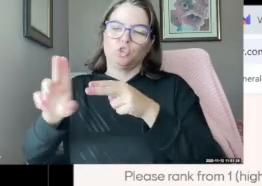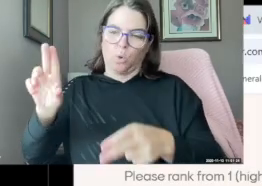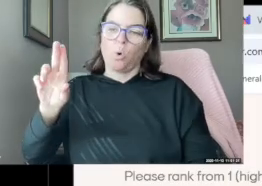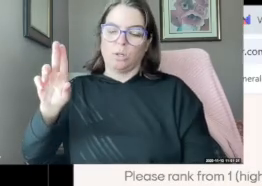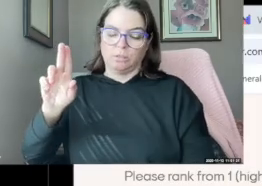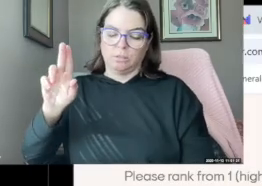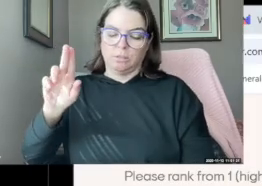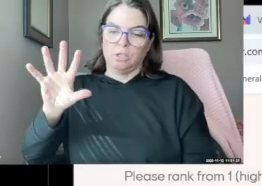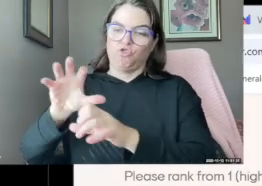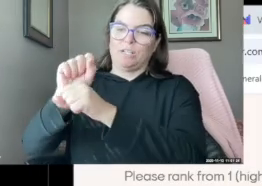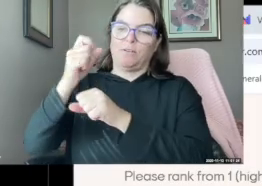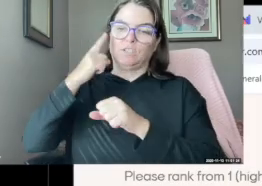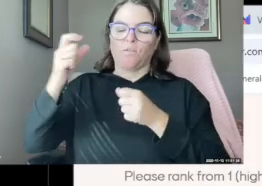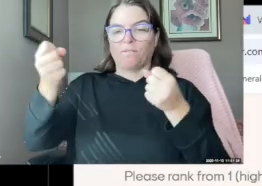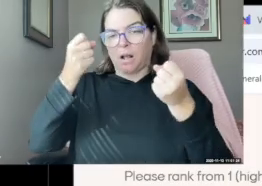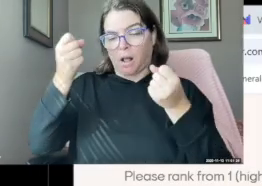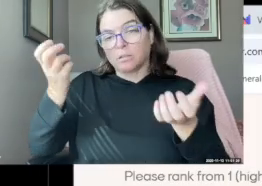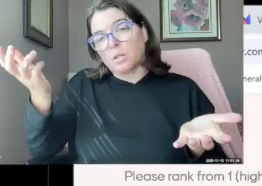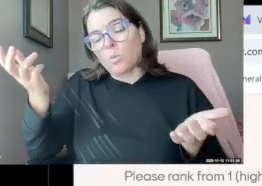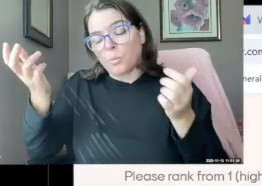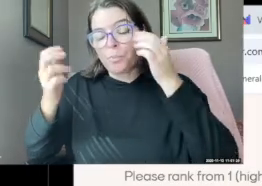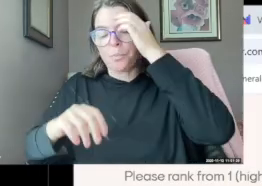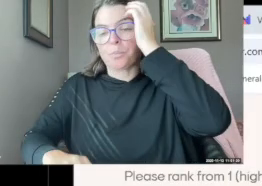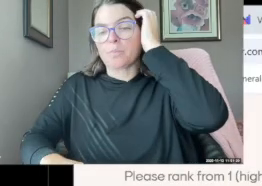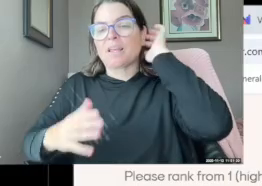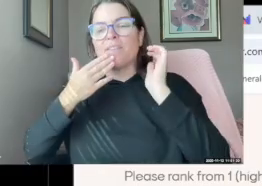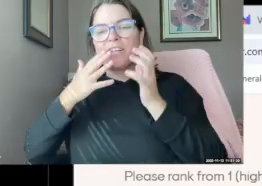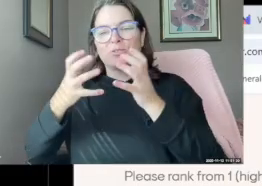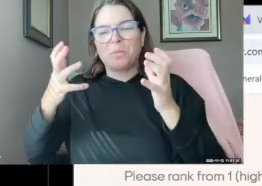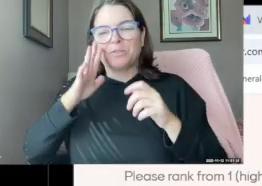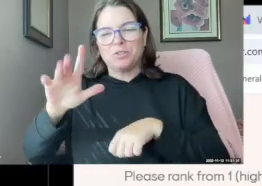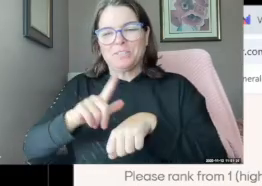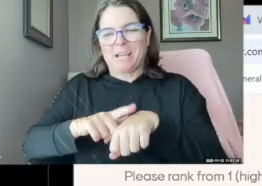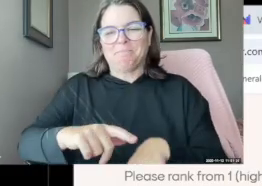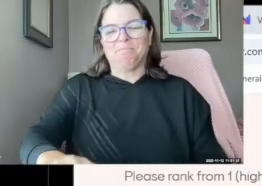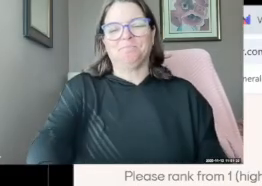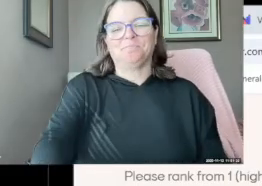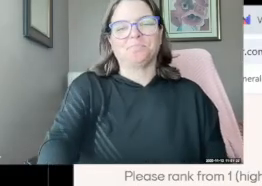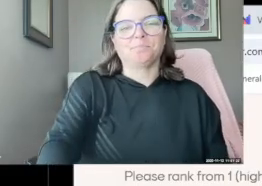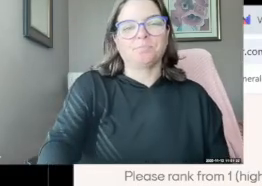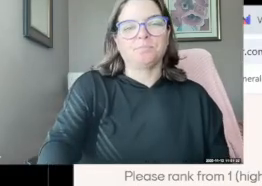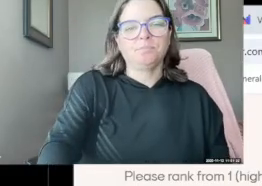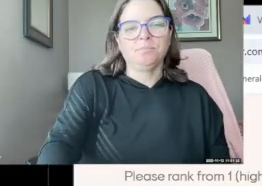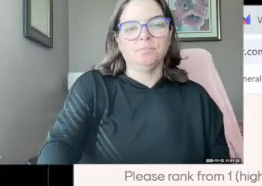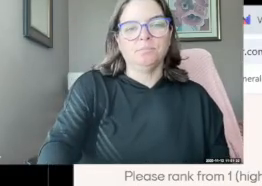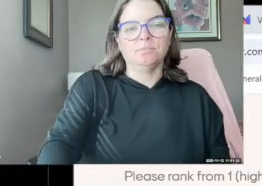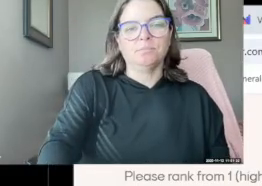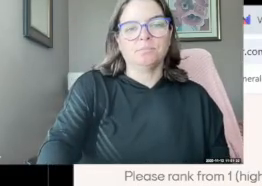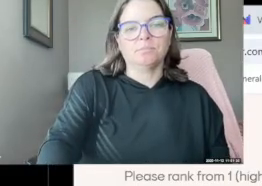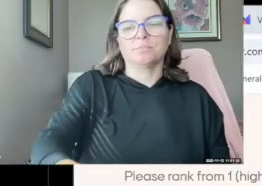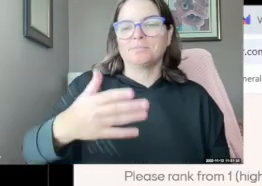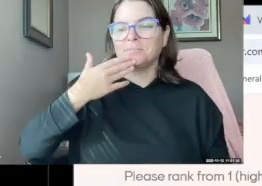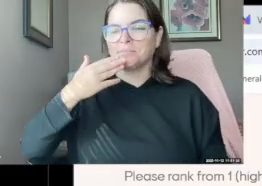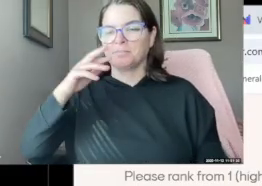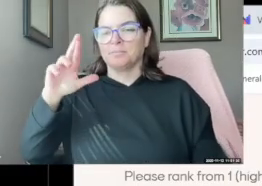through surveys that their trips would have been impossible without the ability to do a short-term reservation on one of our